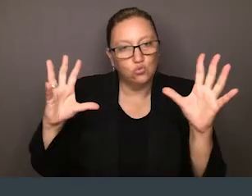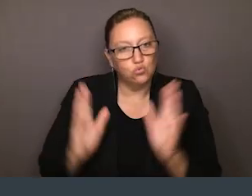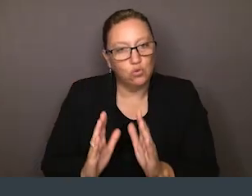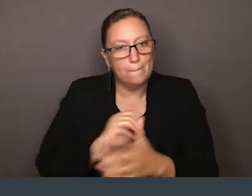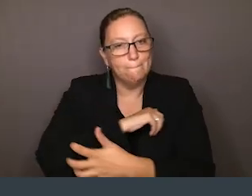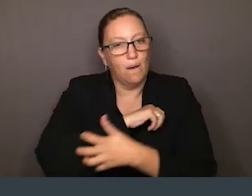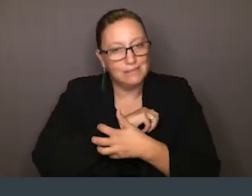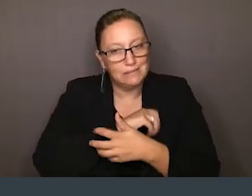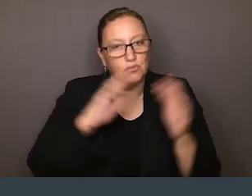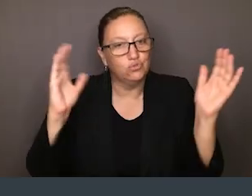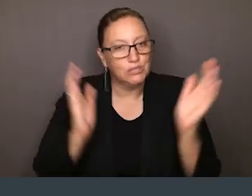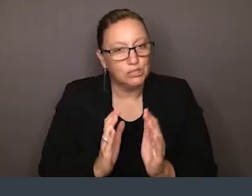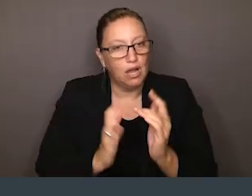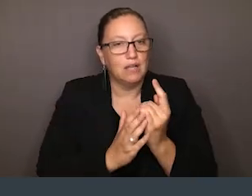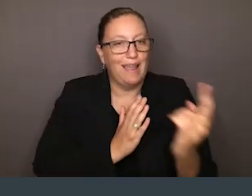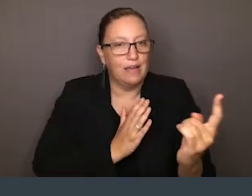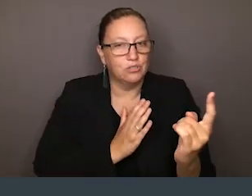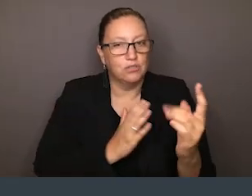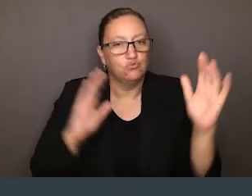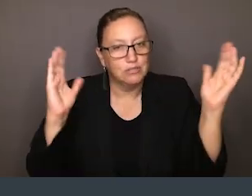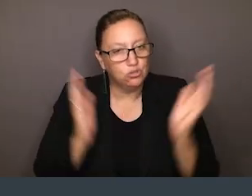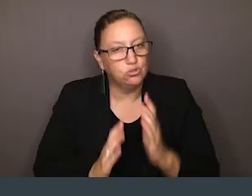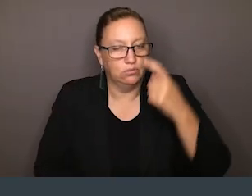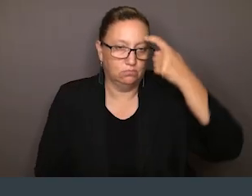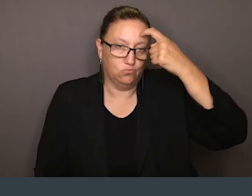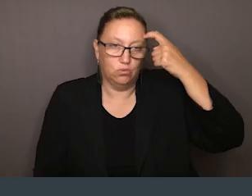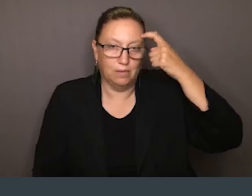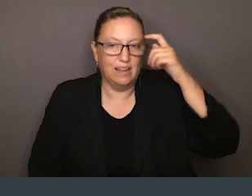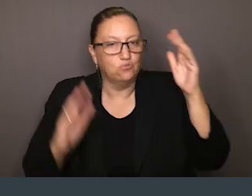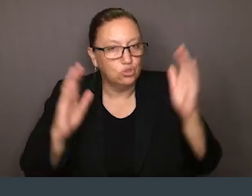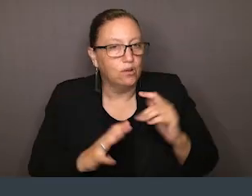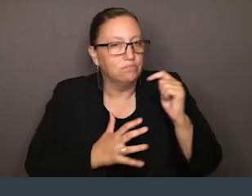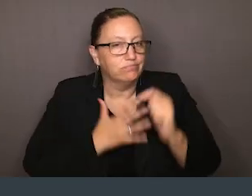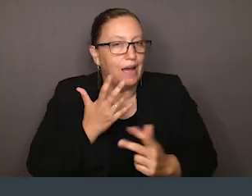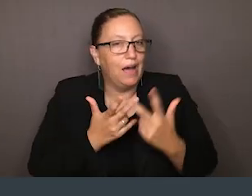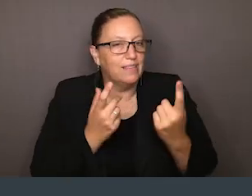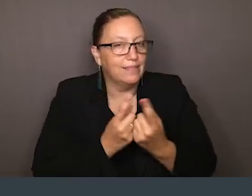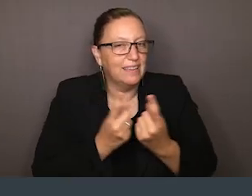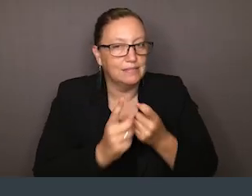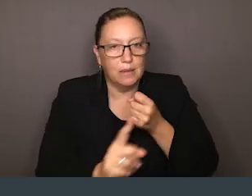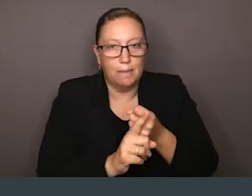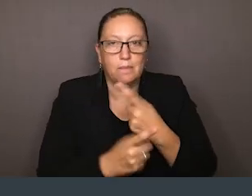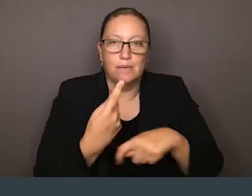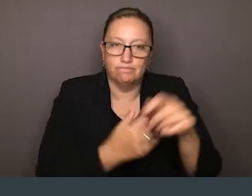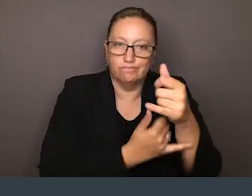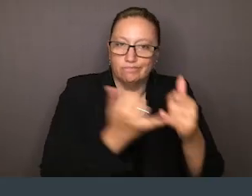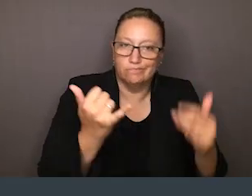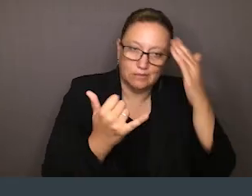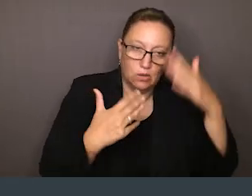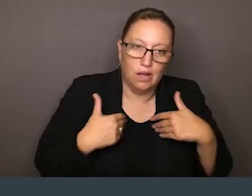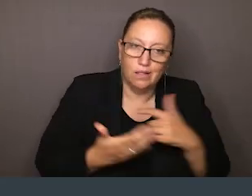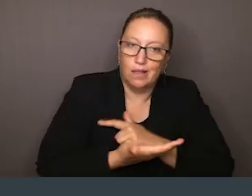relieve poverty, to relieve isolation, to reduce trauma and the impact of these social determinants on mental